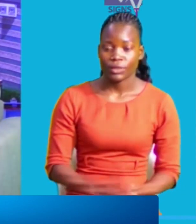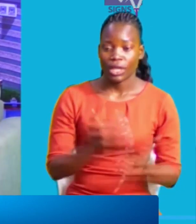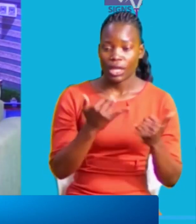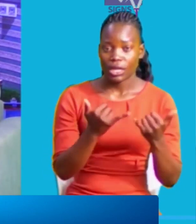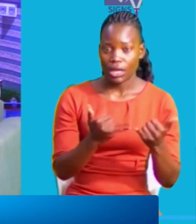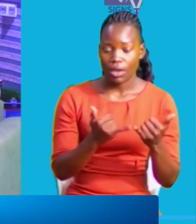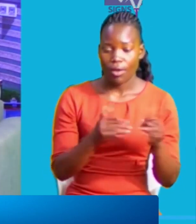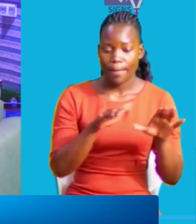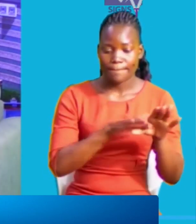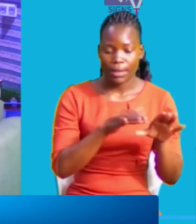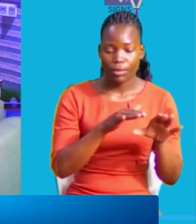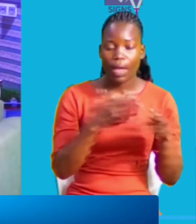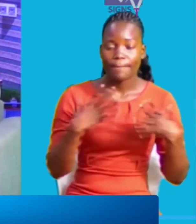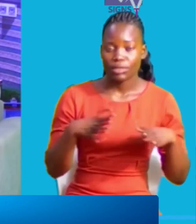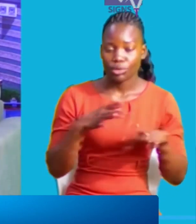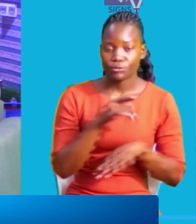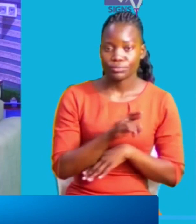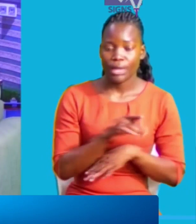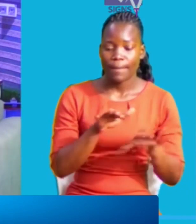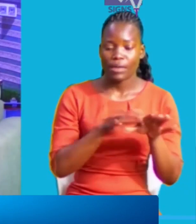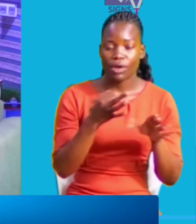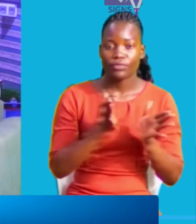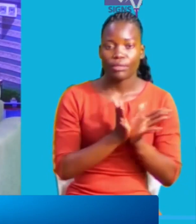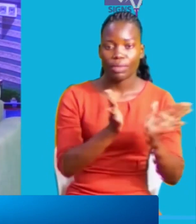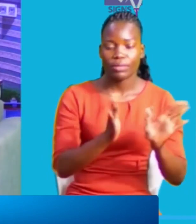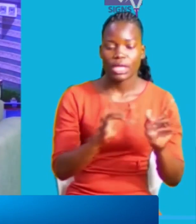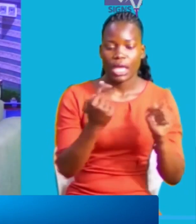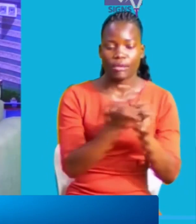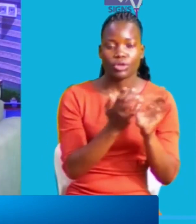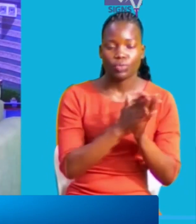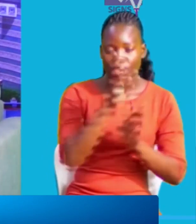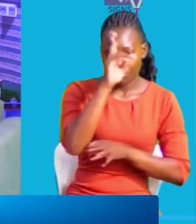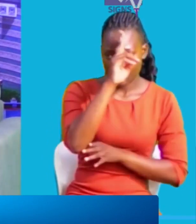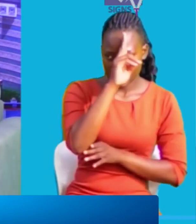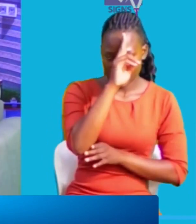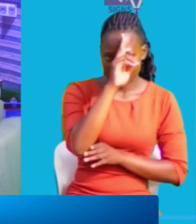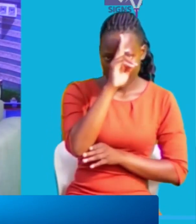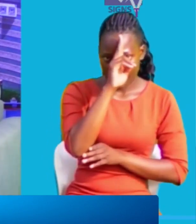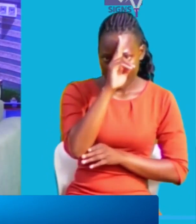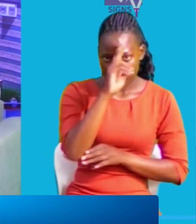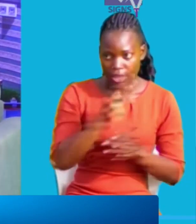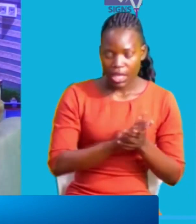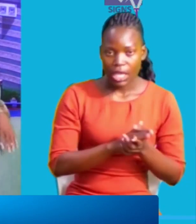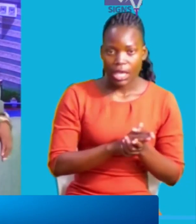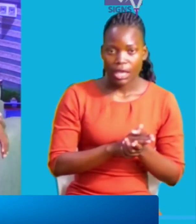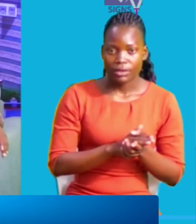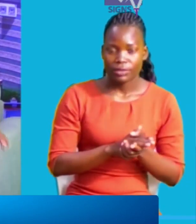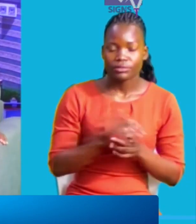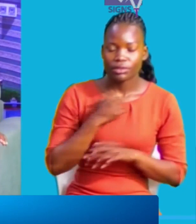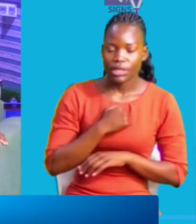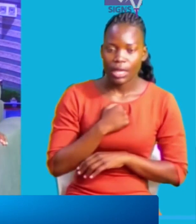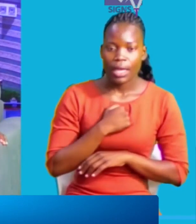Sahi, member of the public akutana wewe kwa barabara akunyang'anya hizo glasses, atastakiwa na makosa